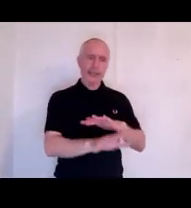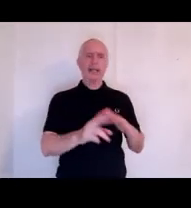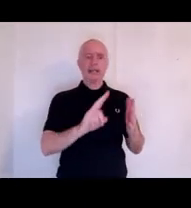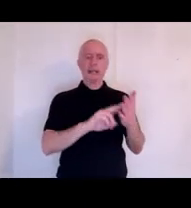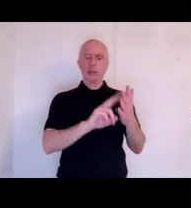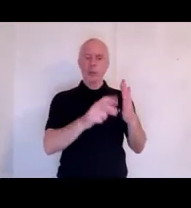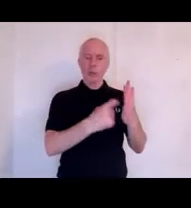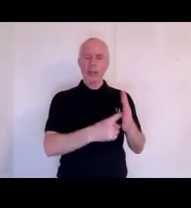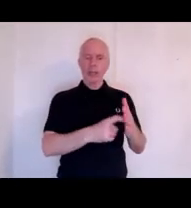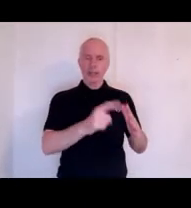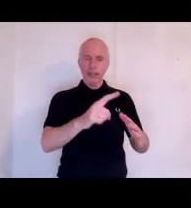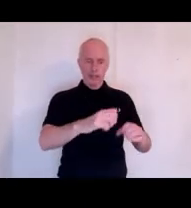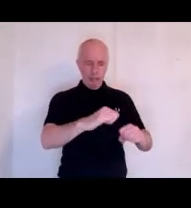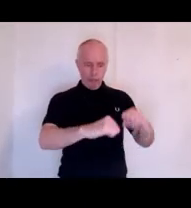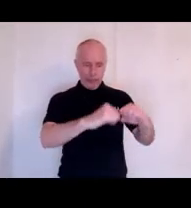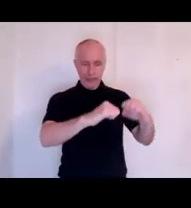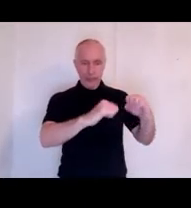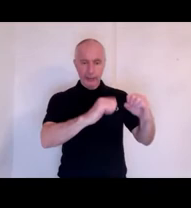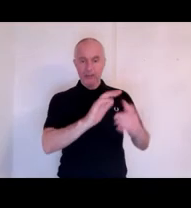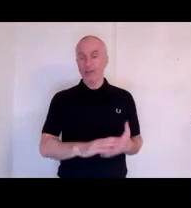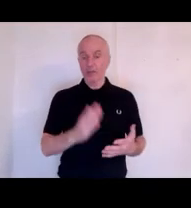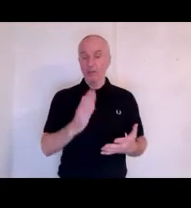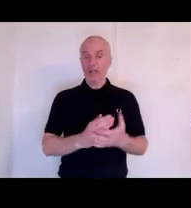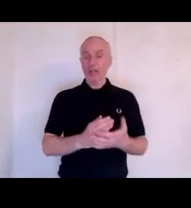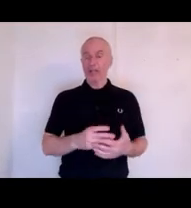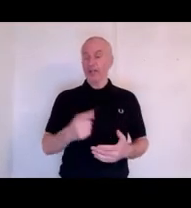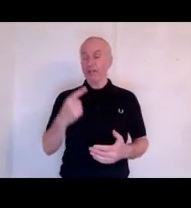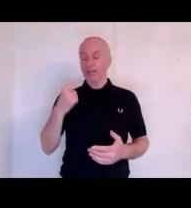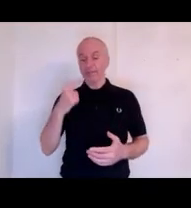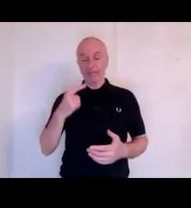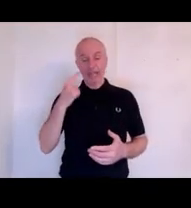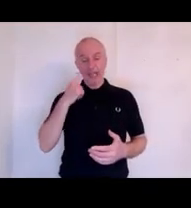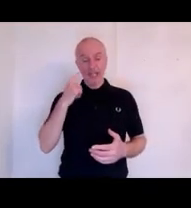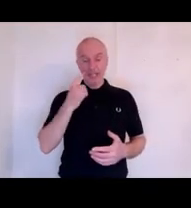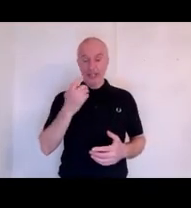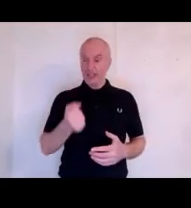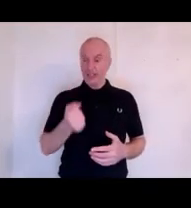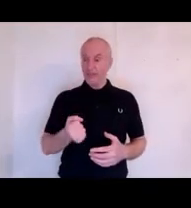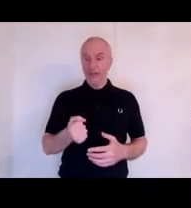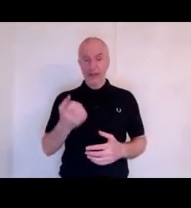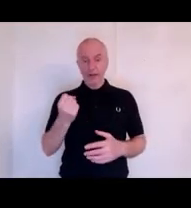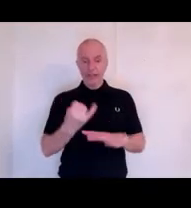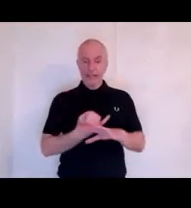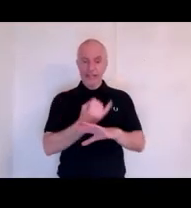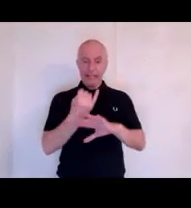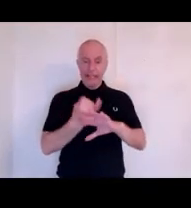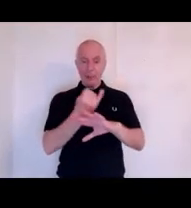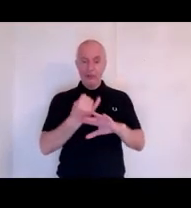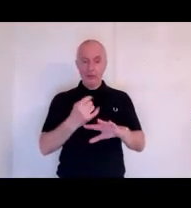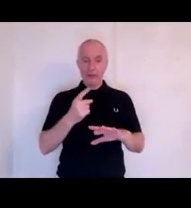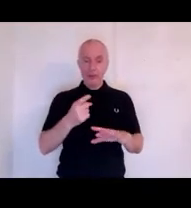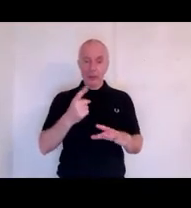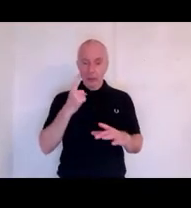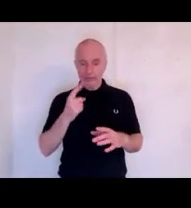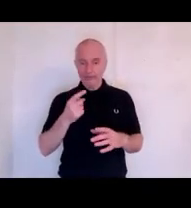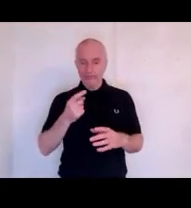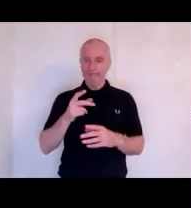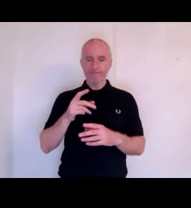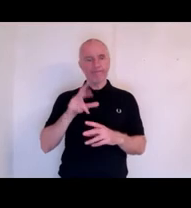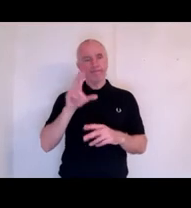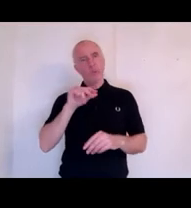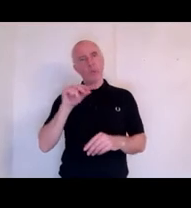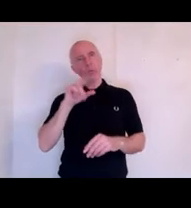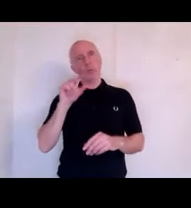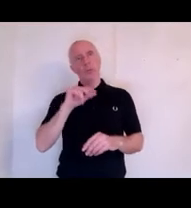because I could easily spend the next six hours talking about the detail of what's going on inside a nuclear reactor, by which point